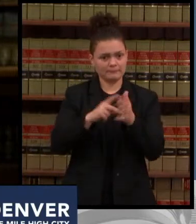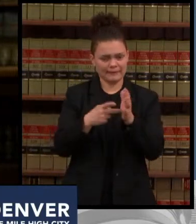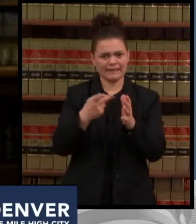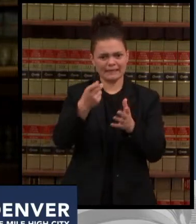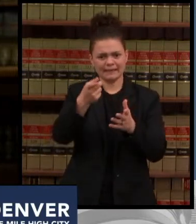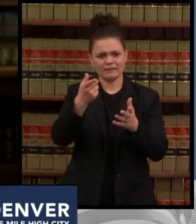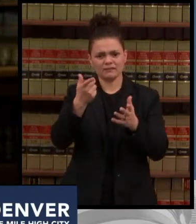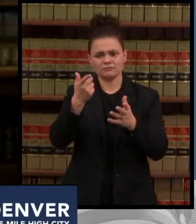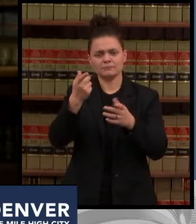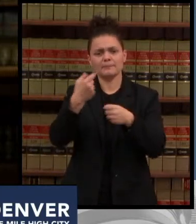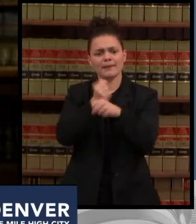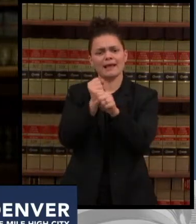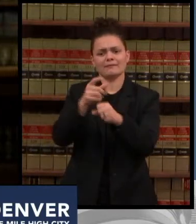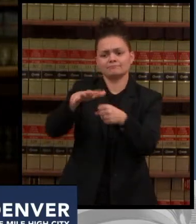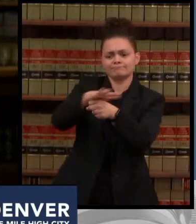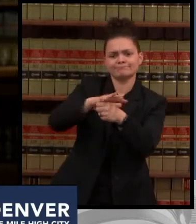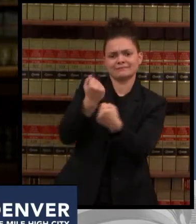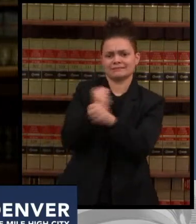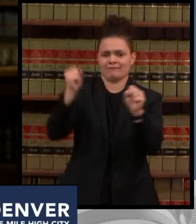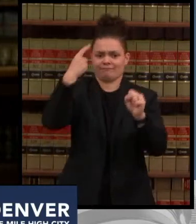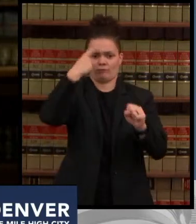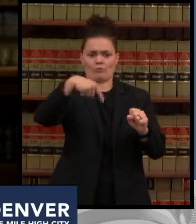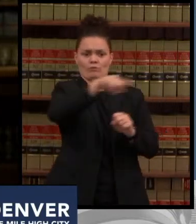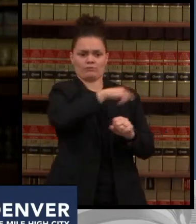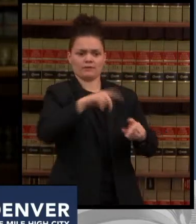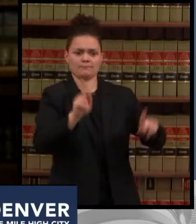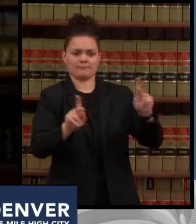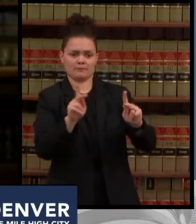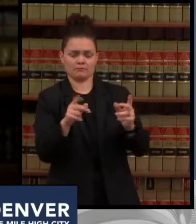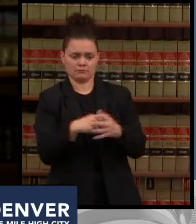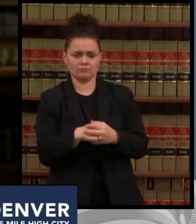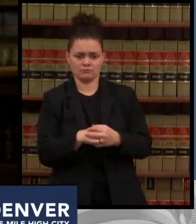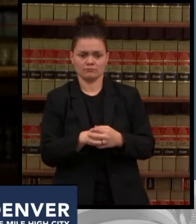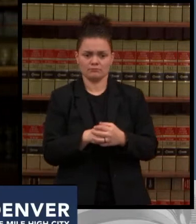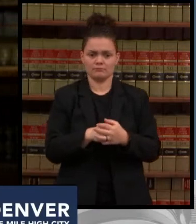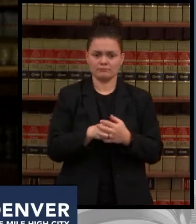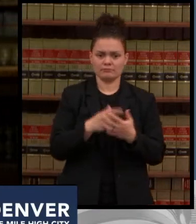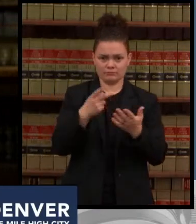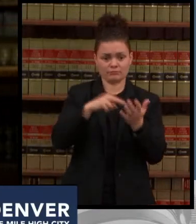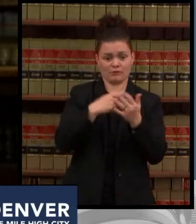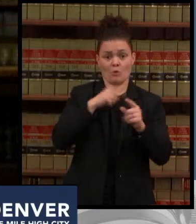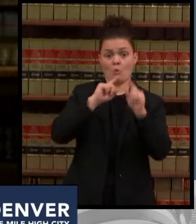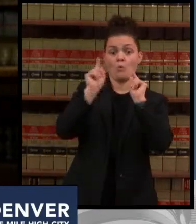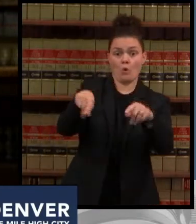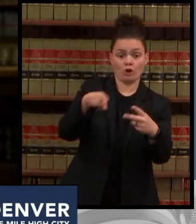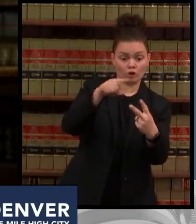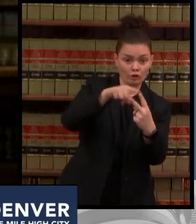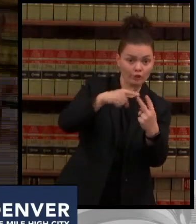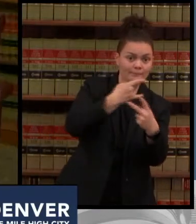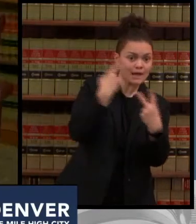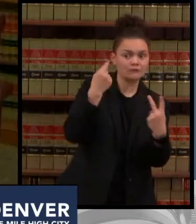economy, especially as we go into the holidays, and create some new opportunities. So we encourage that flexibility.